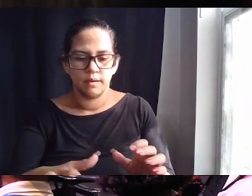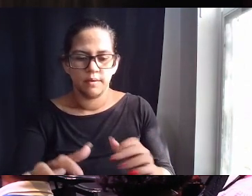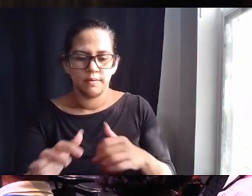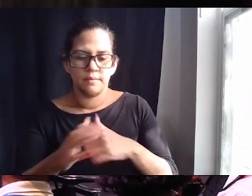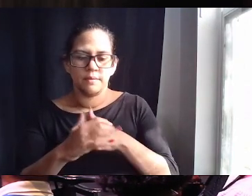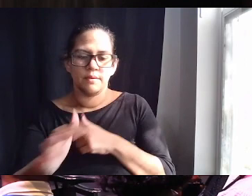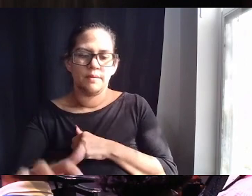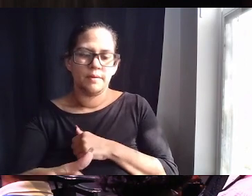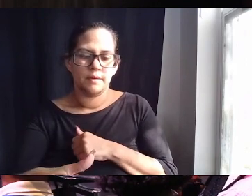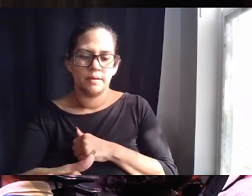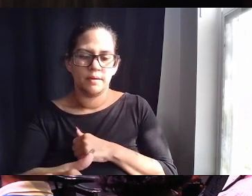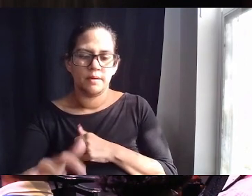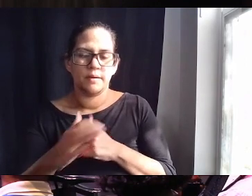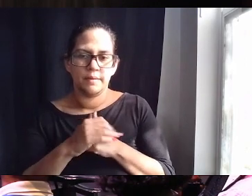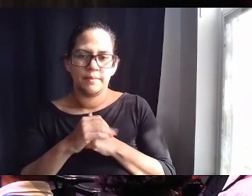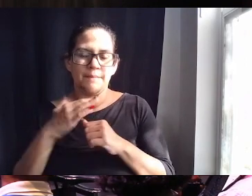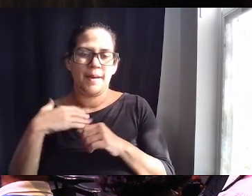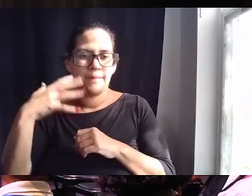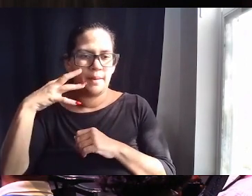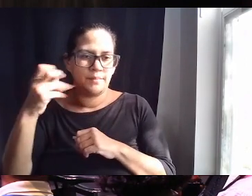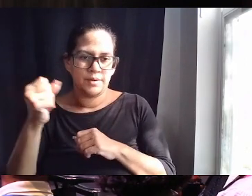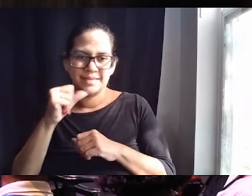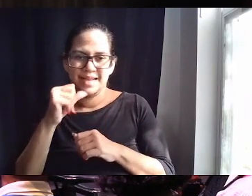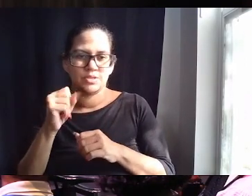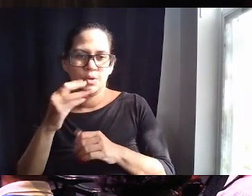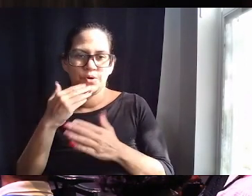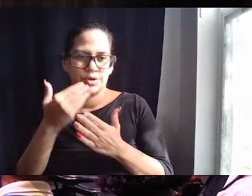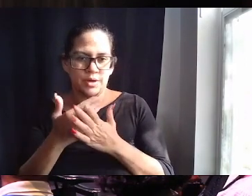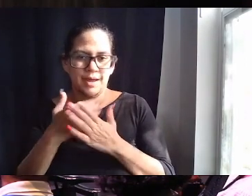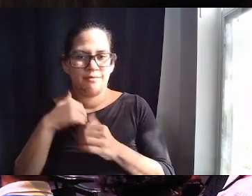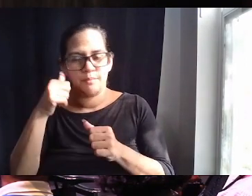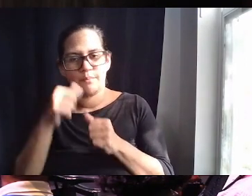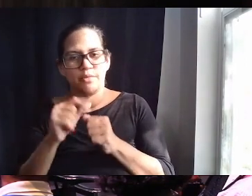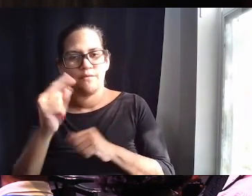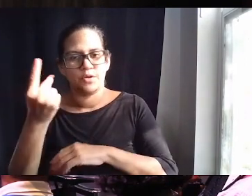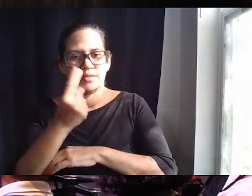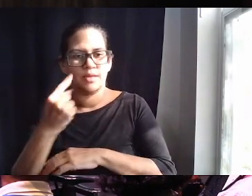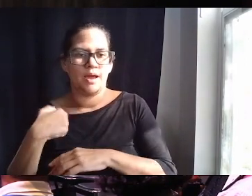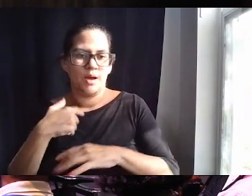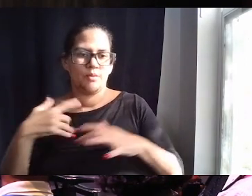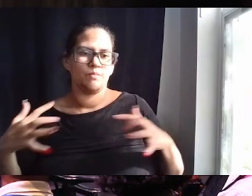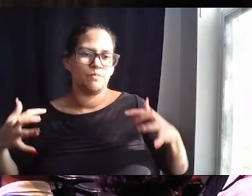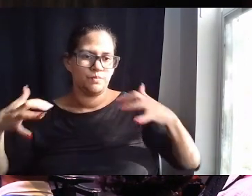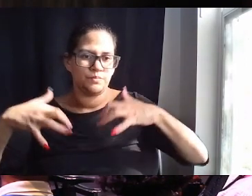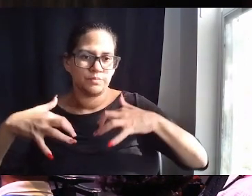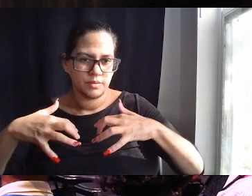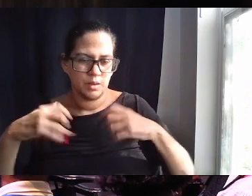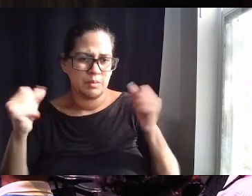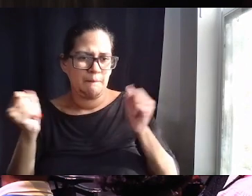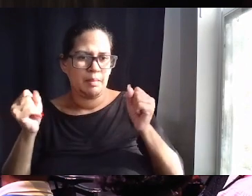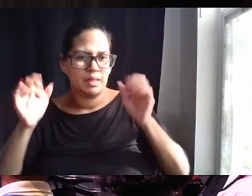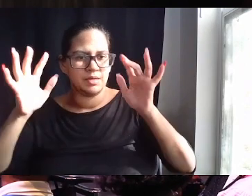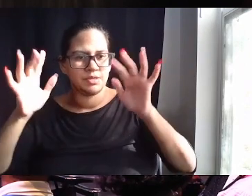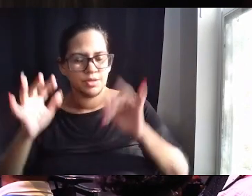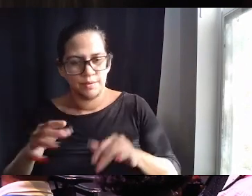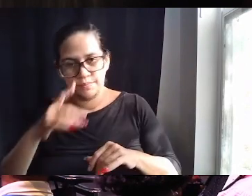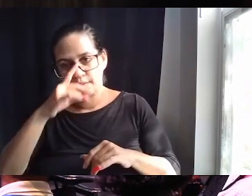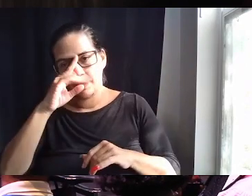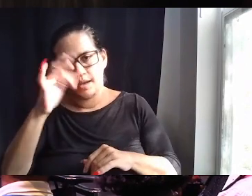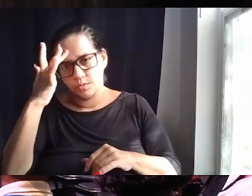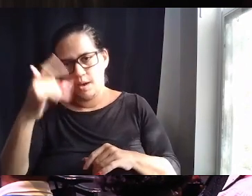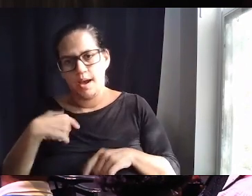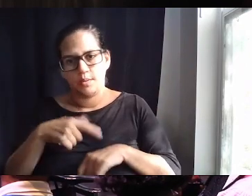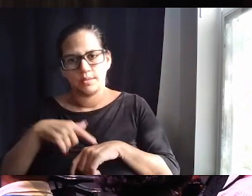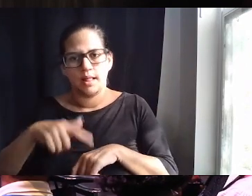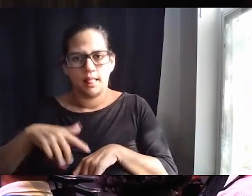So my memory is not so good. I remember the first day of our convening, there was a blizzard, and that's why I was late. But the